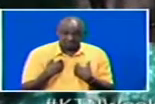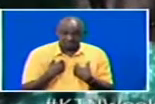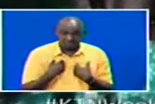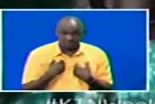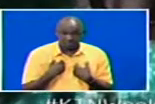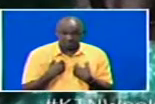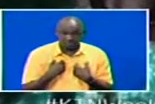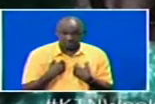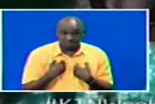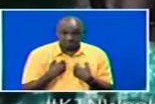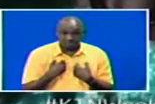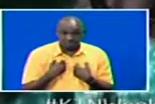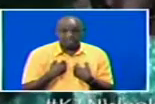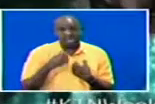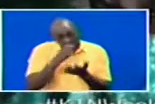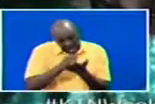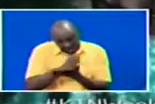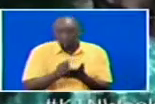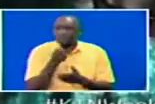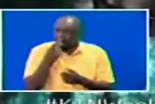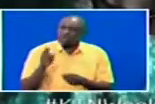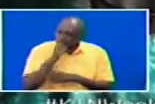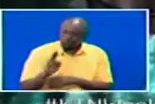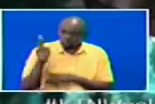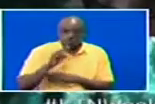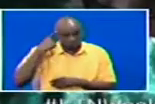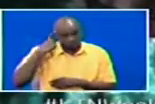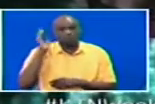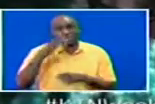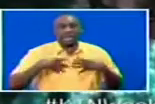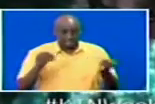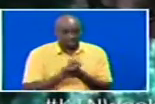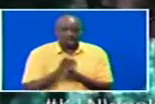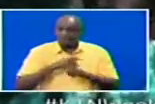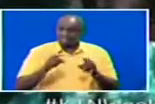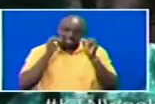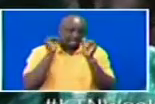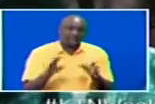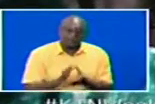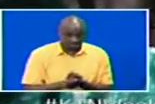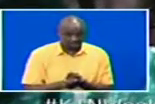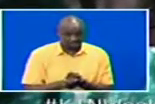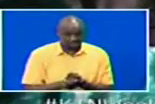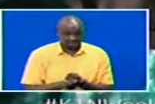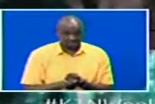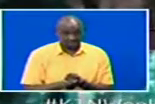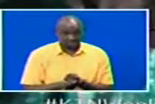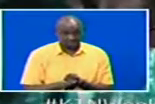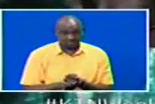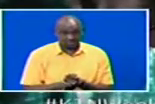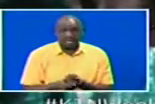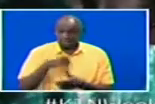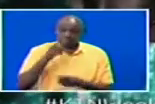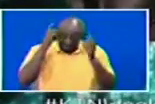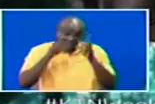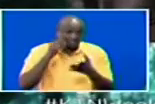sa kusa kienyeji akafikiria atapona lakini ya kupata nafu